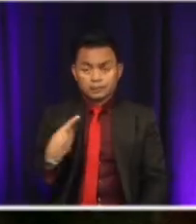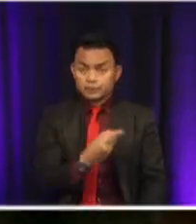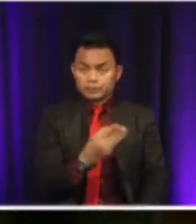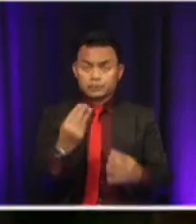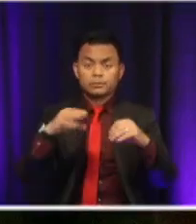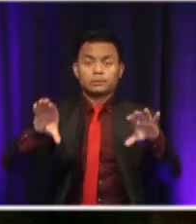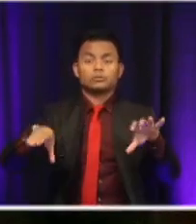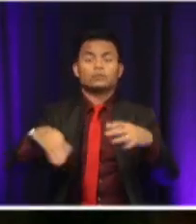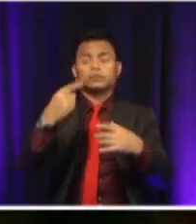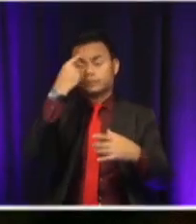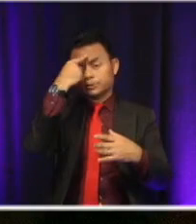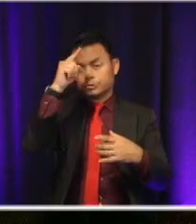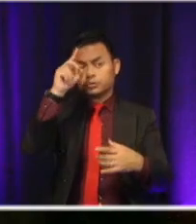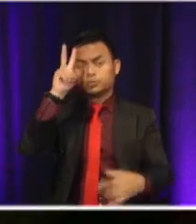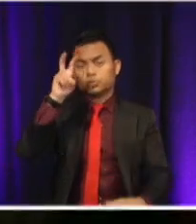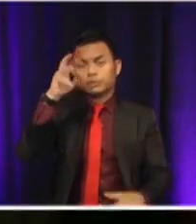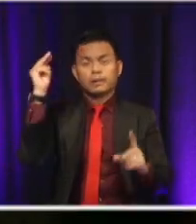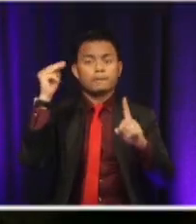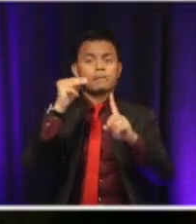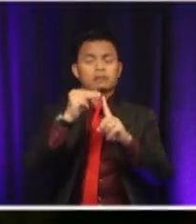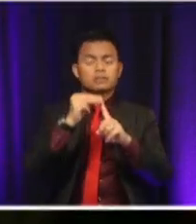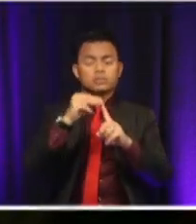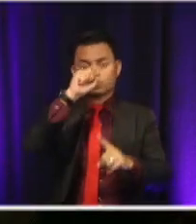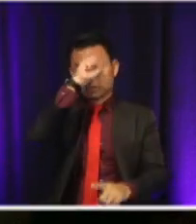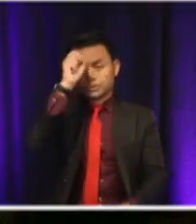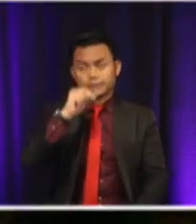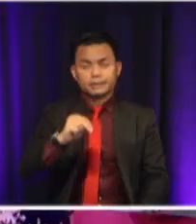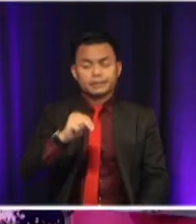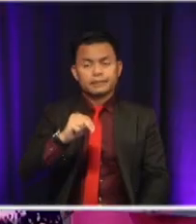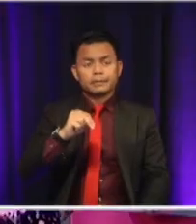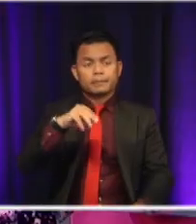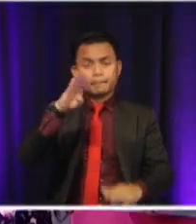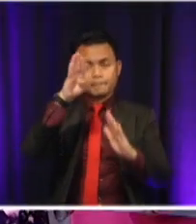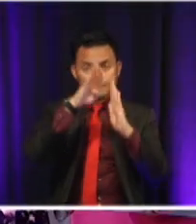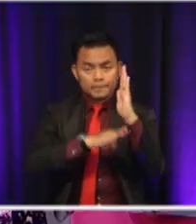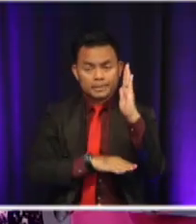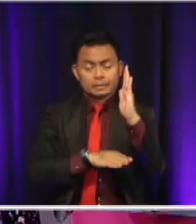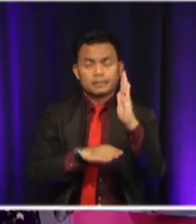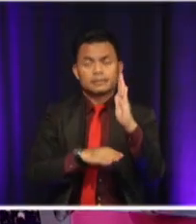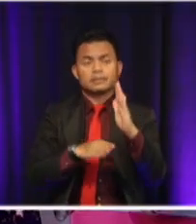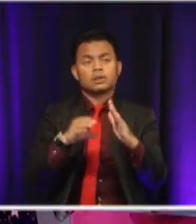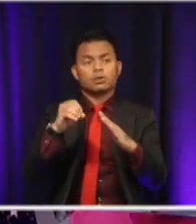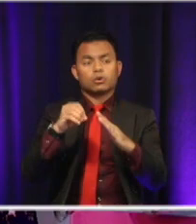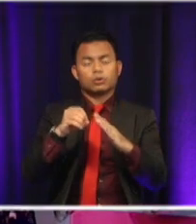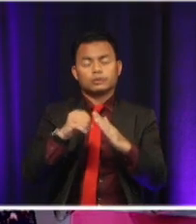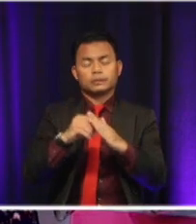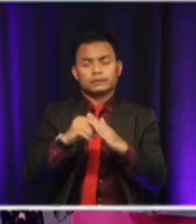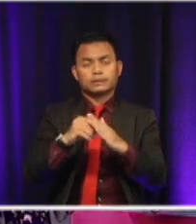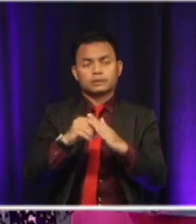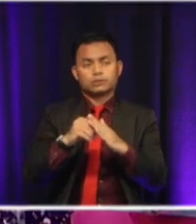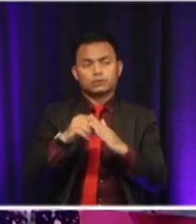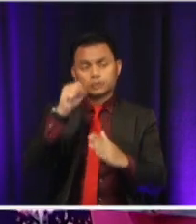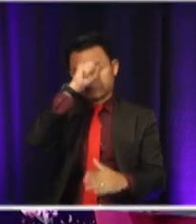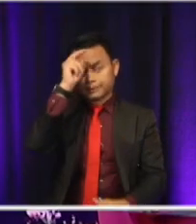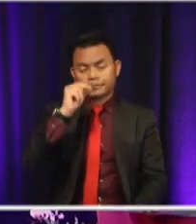20-mark question is, based on the given task, you quickly assess how much of what